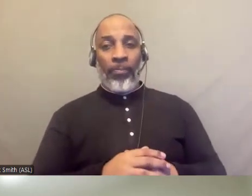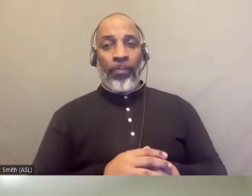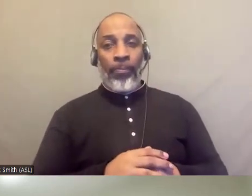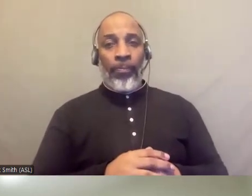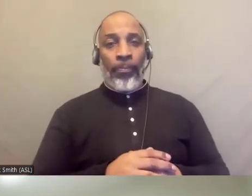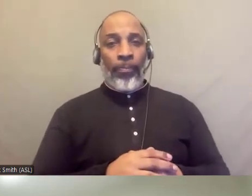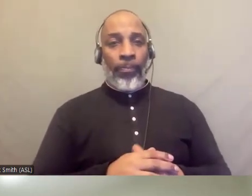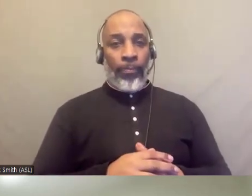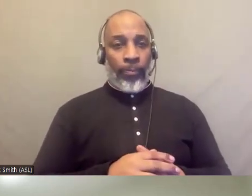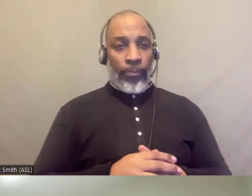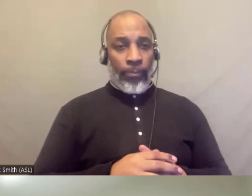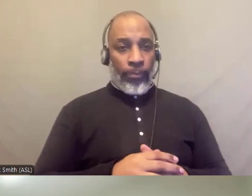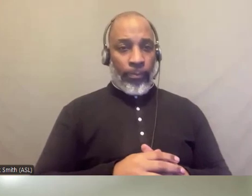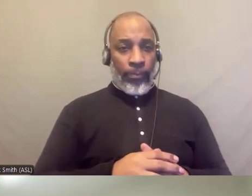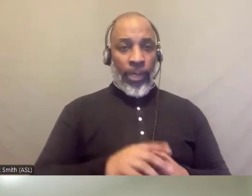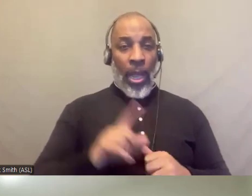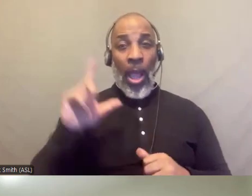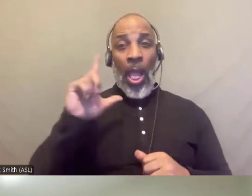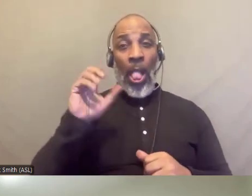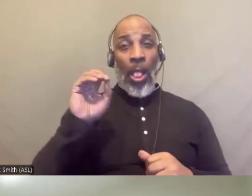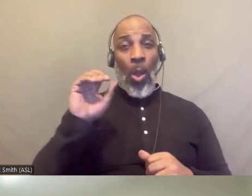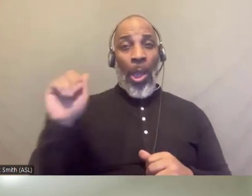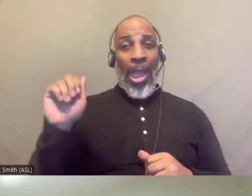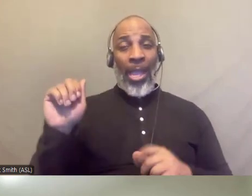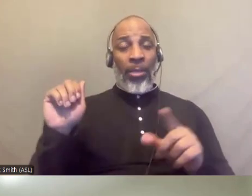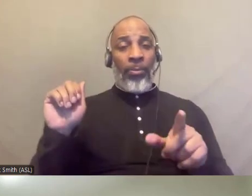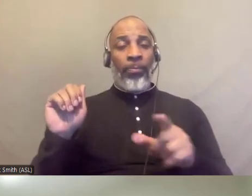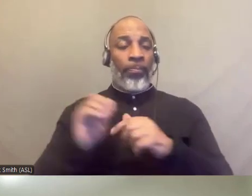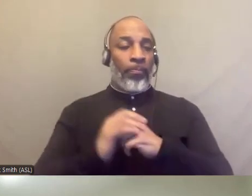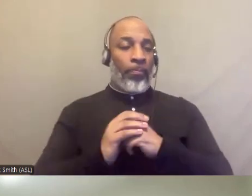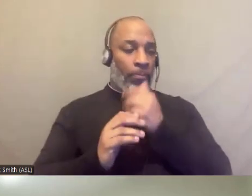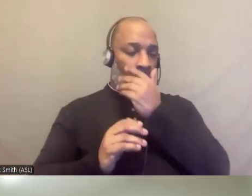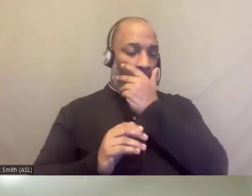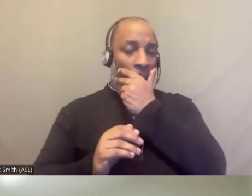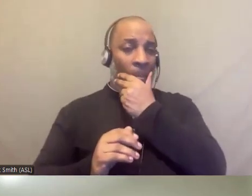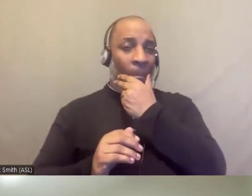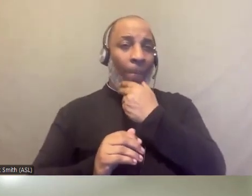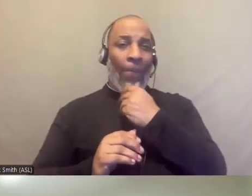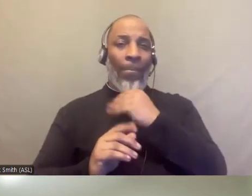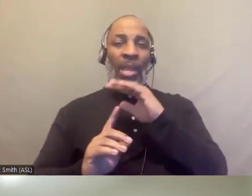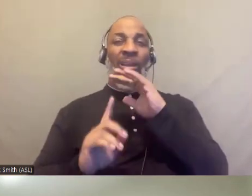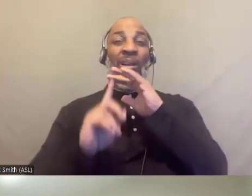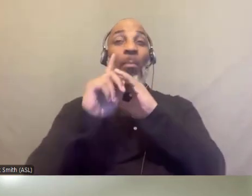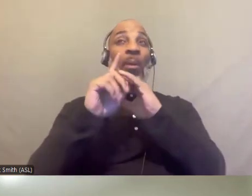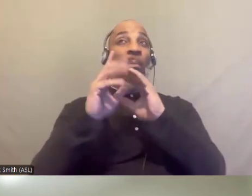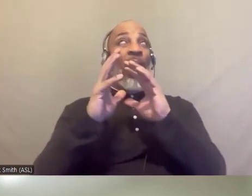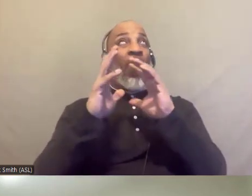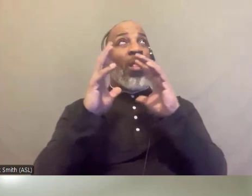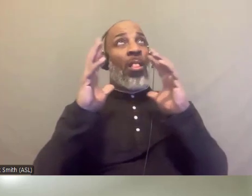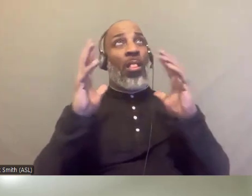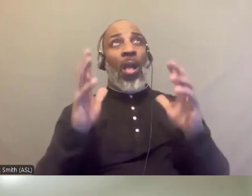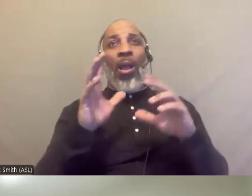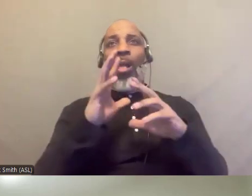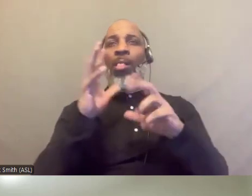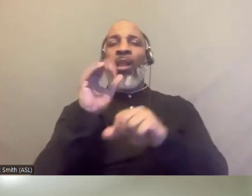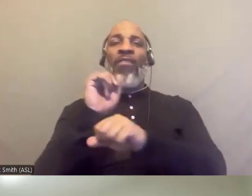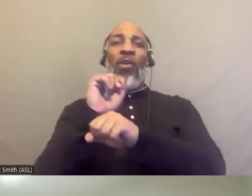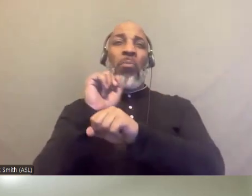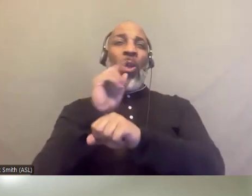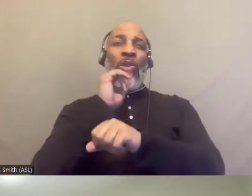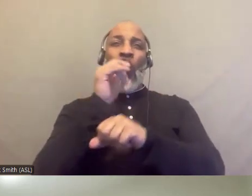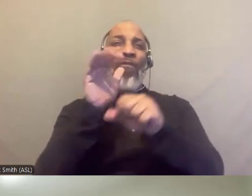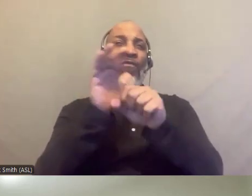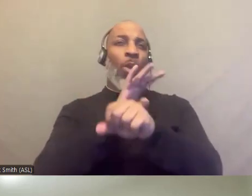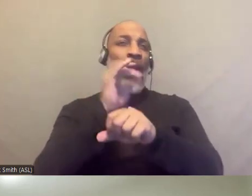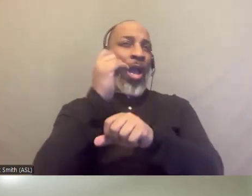with leave of absence as a reasonable accommodation. Comes up more than you would think. A lot of employers don't necessarily fully understand